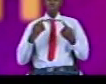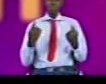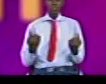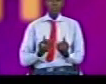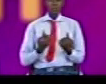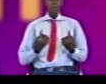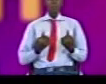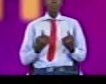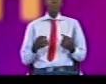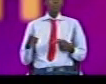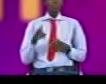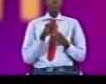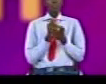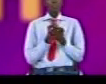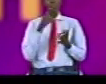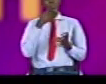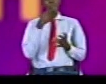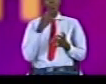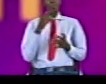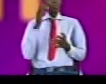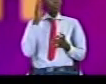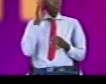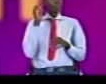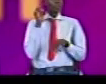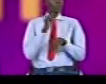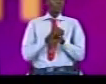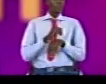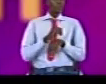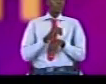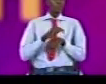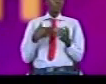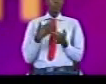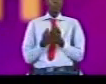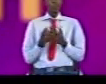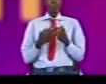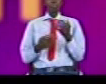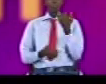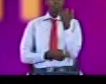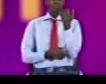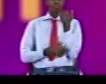then as saints we overcome all temptations and trials.